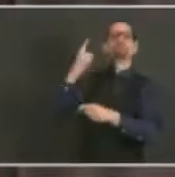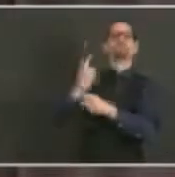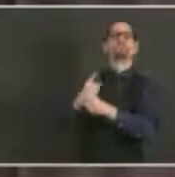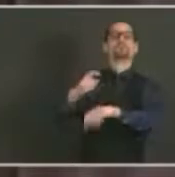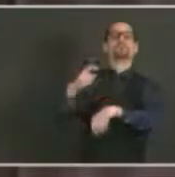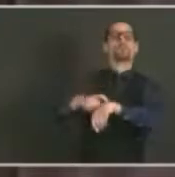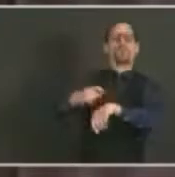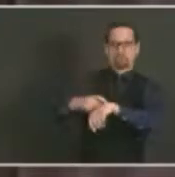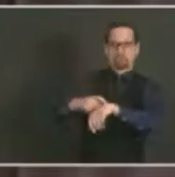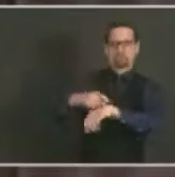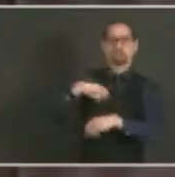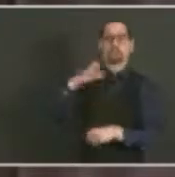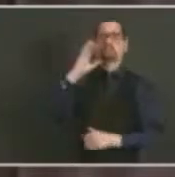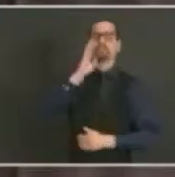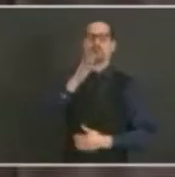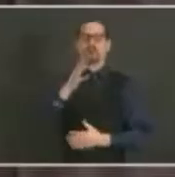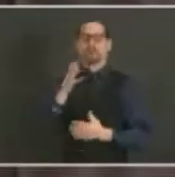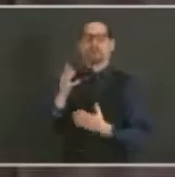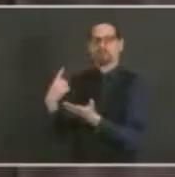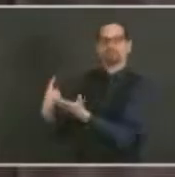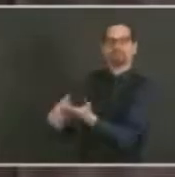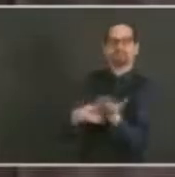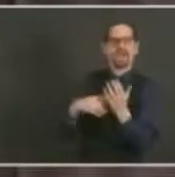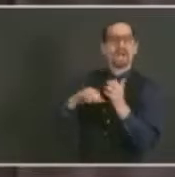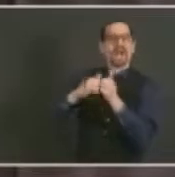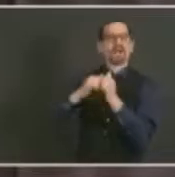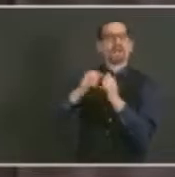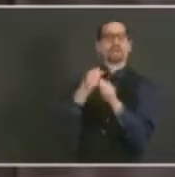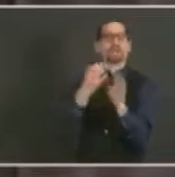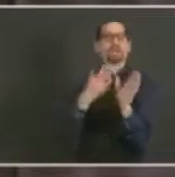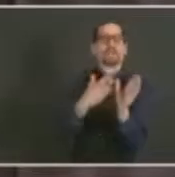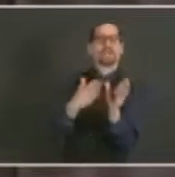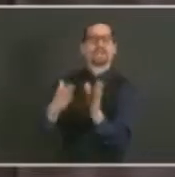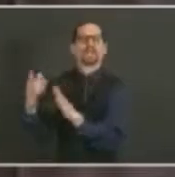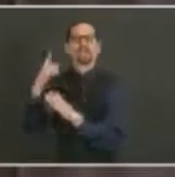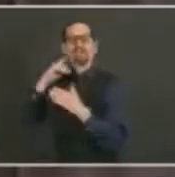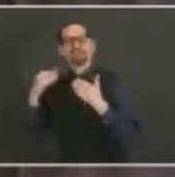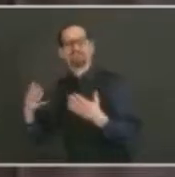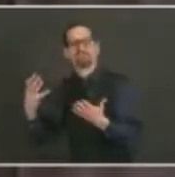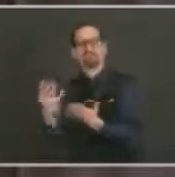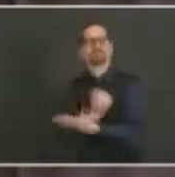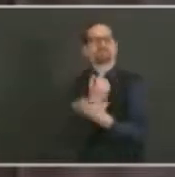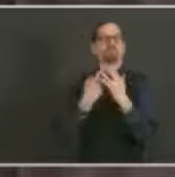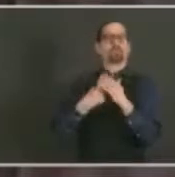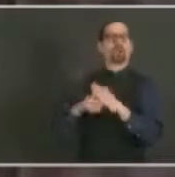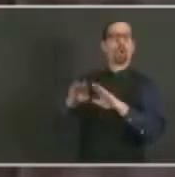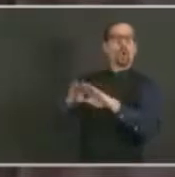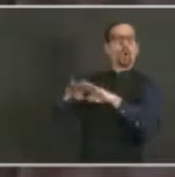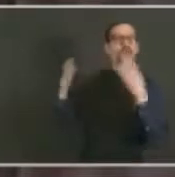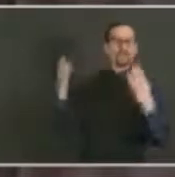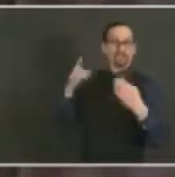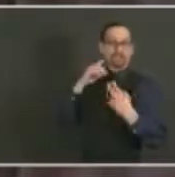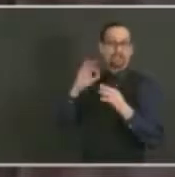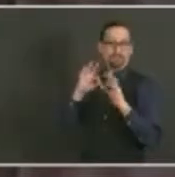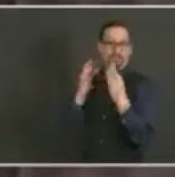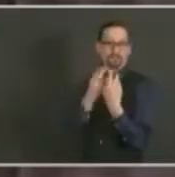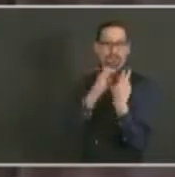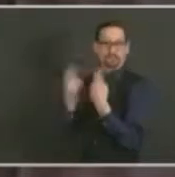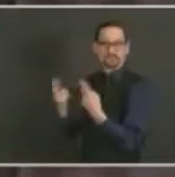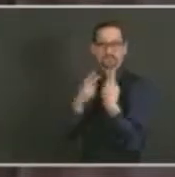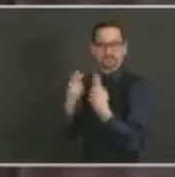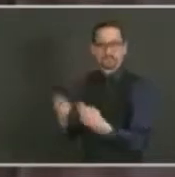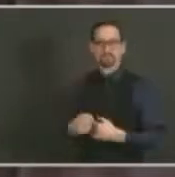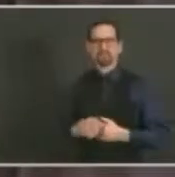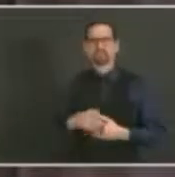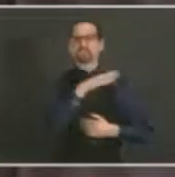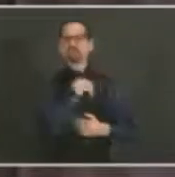more systematically expand the visitation restrictions. One more quick question. Are you using the field hospitals at